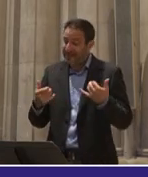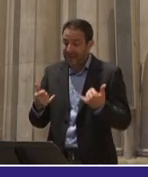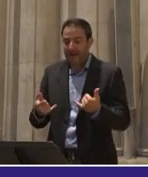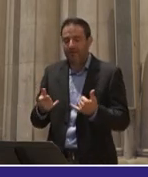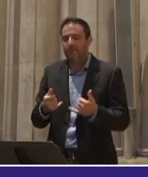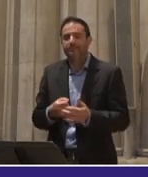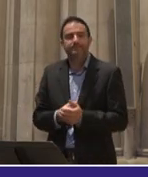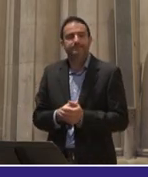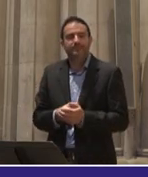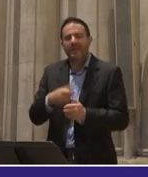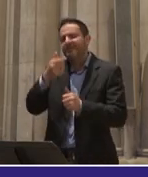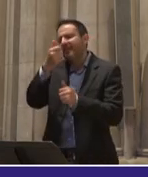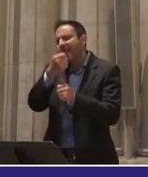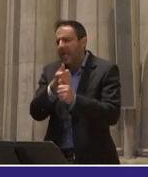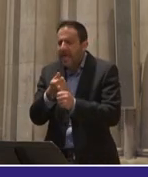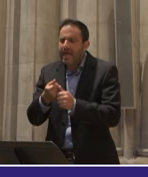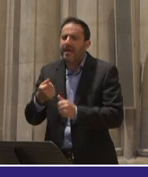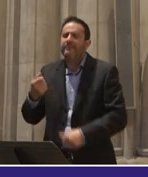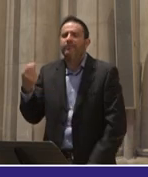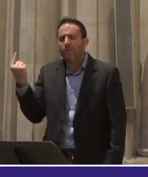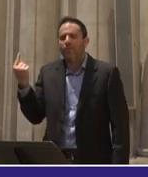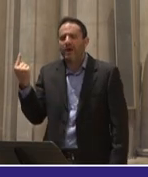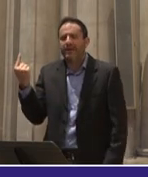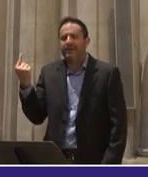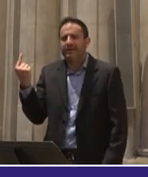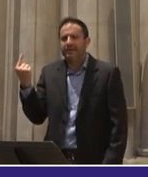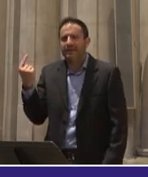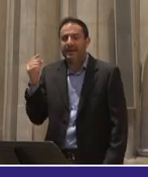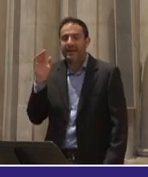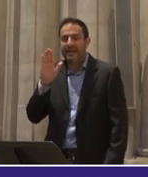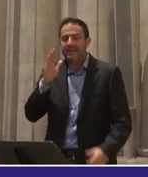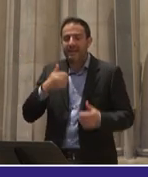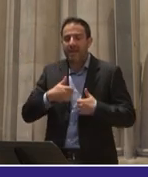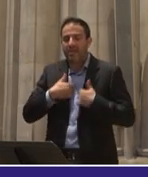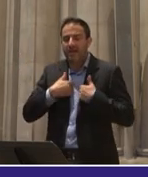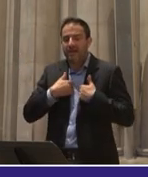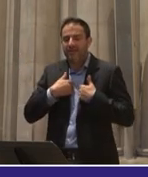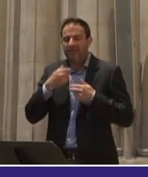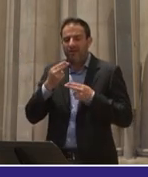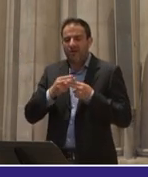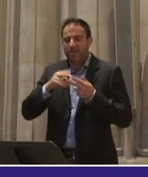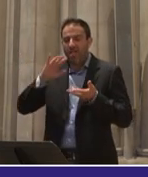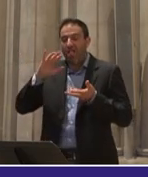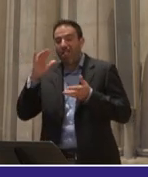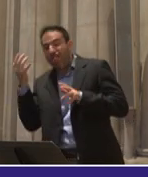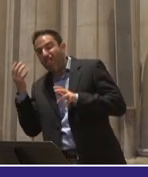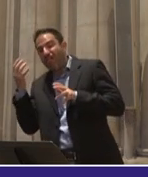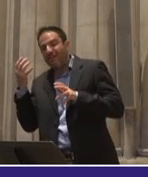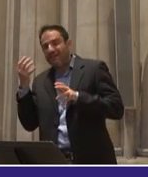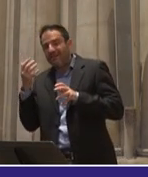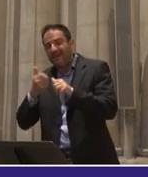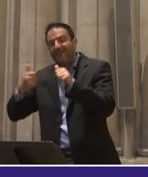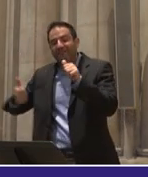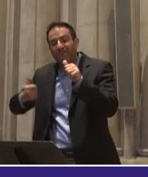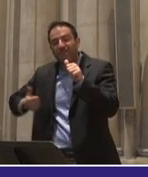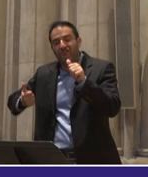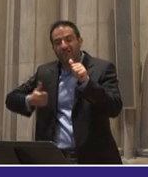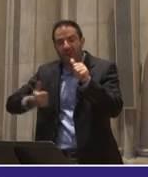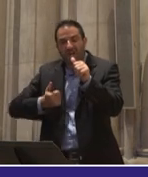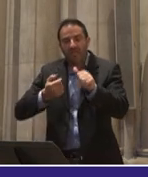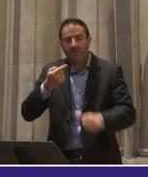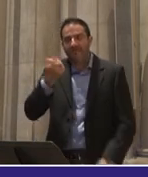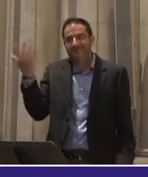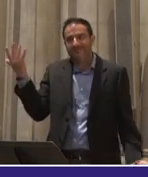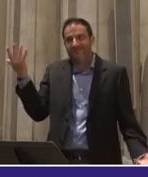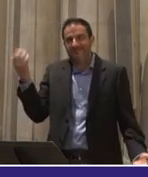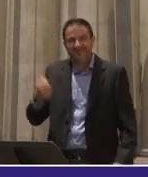what everyone refers to, what everyone in his life calls the mishaps that just seem to find him. So